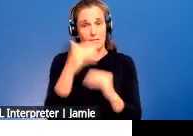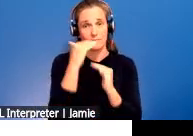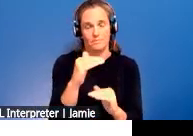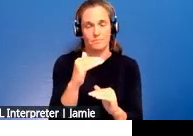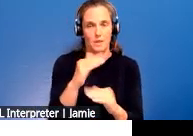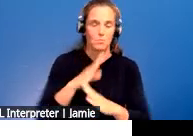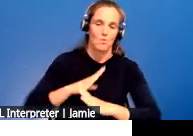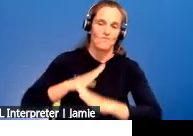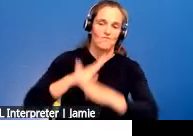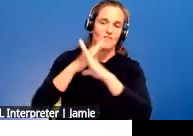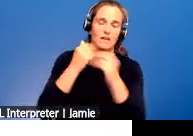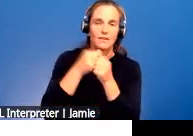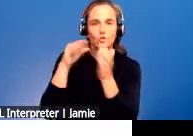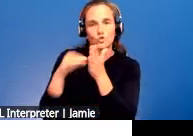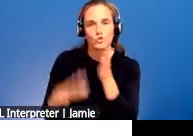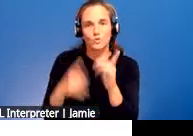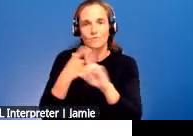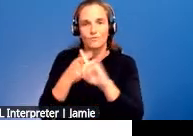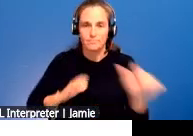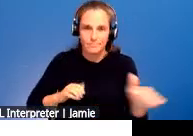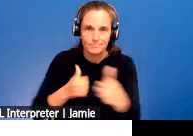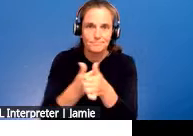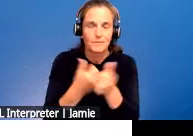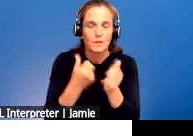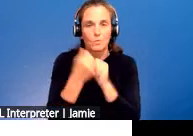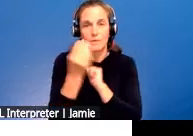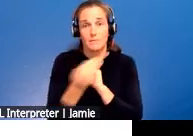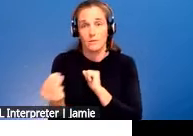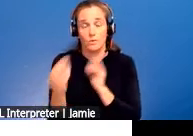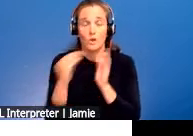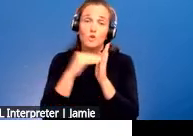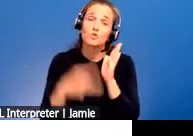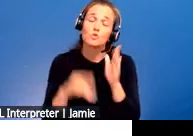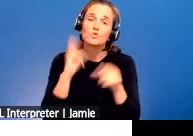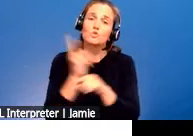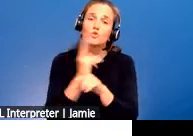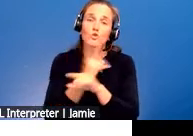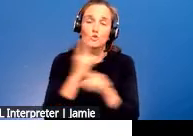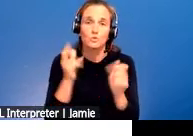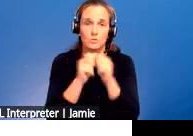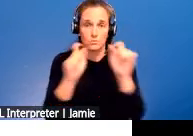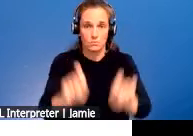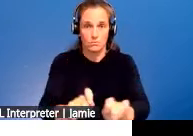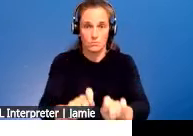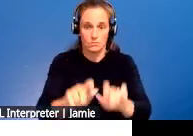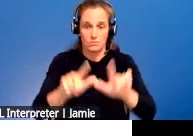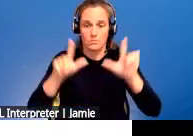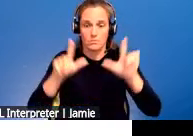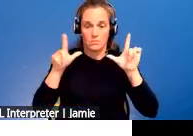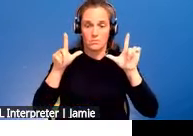material. For example, students who used a screen magnifier needed additional time to read the page with their